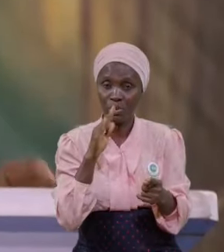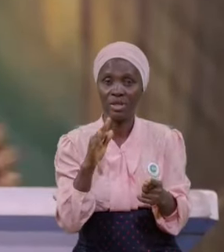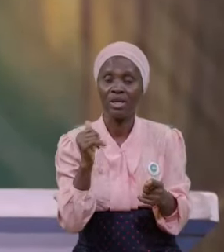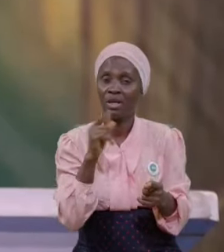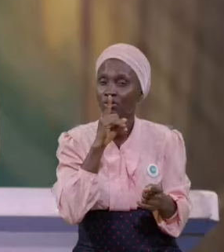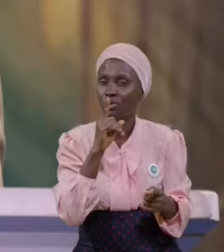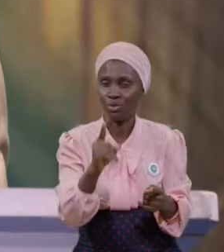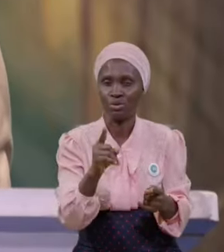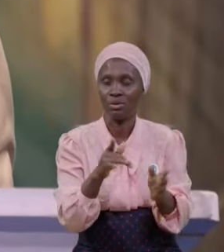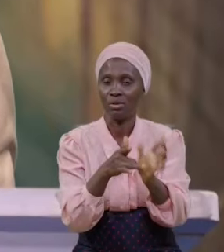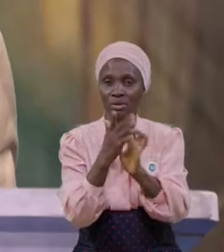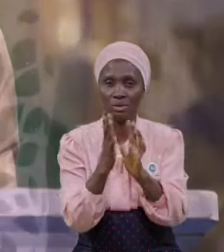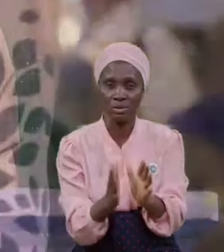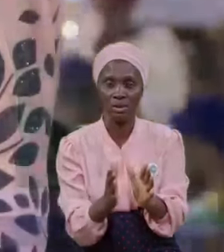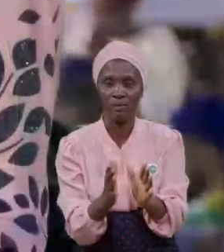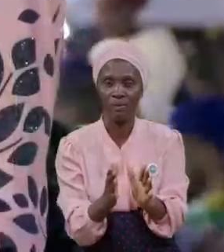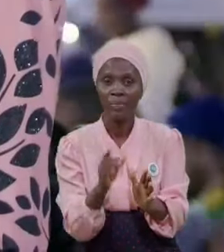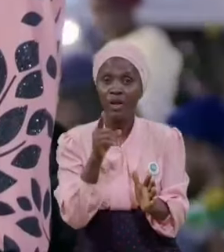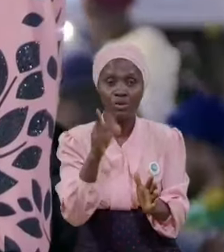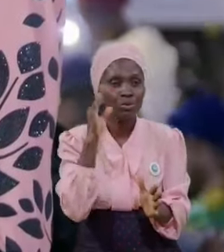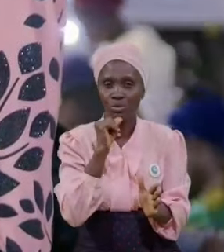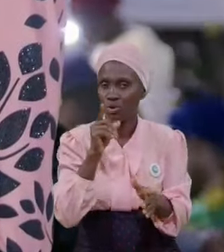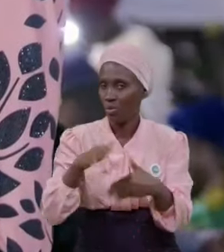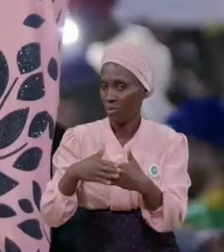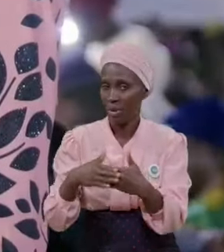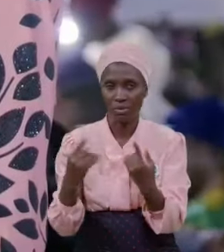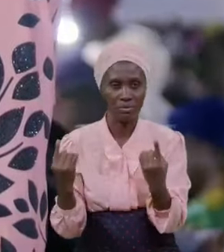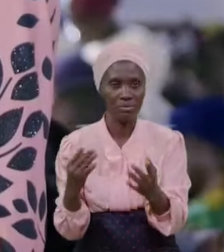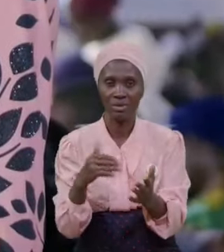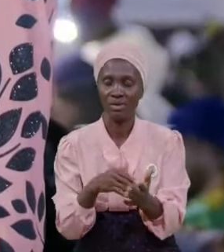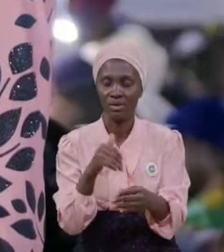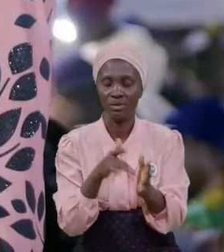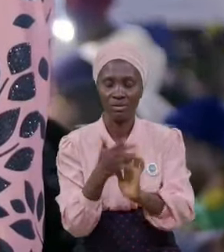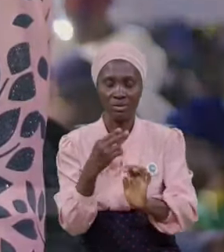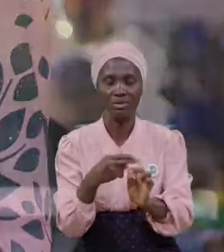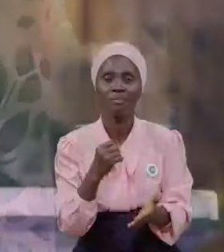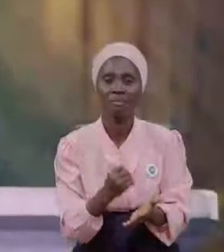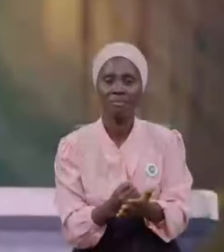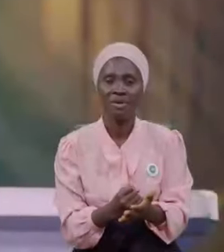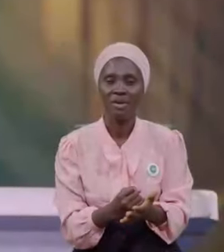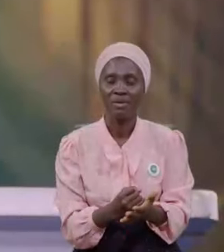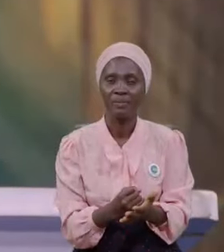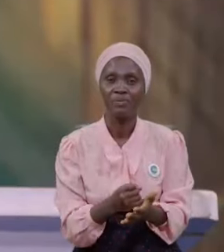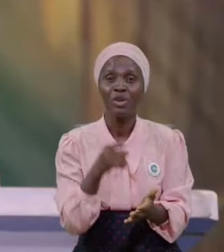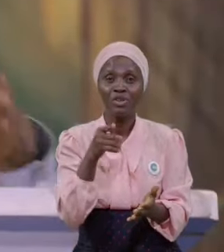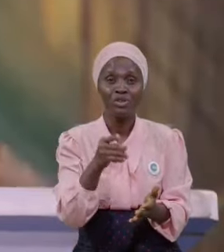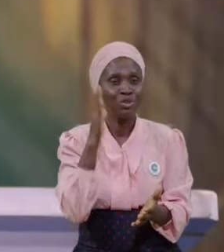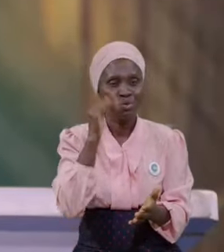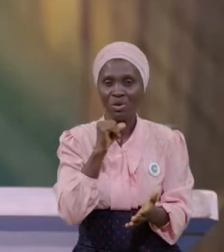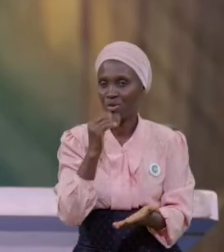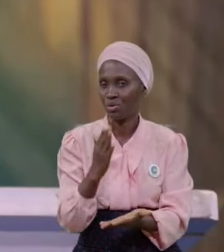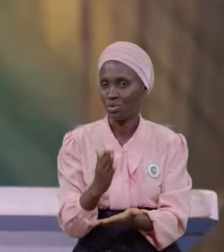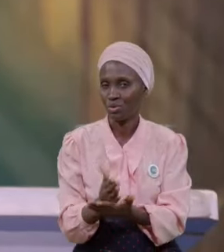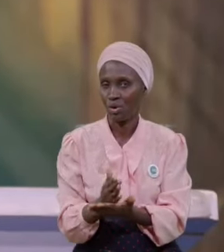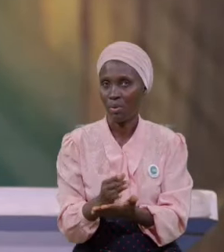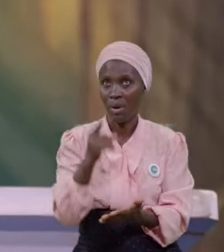not go back. You will not stop halfway. You remain faithful to the